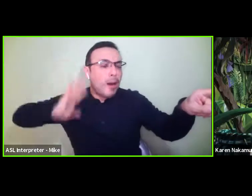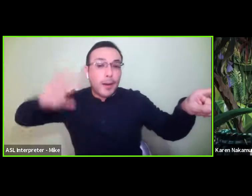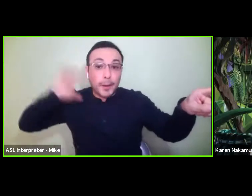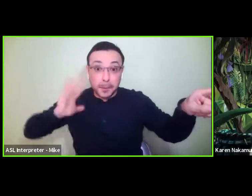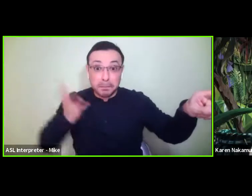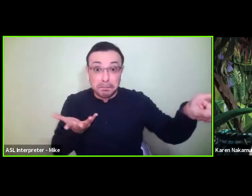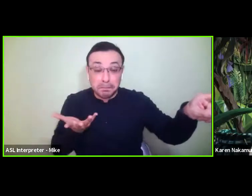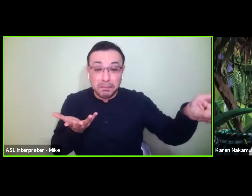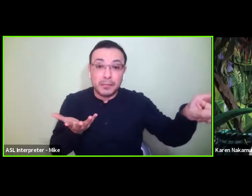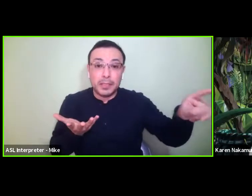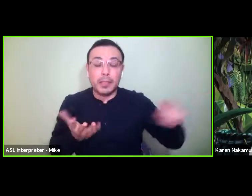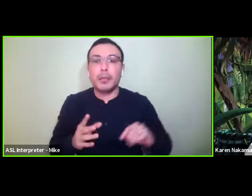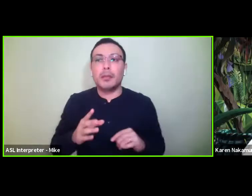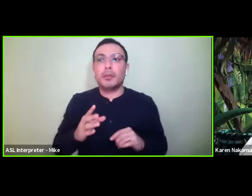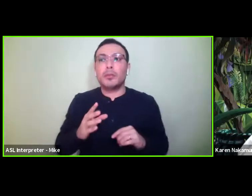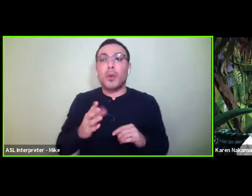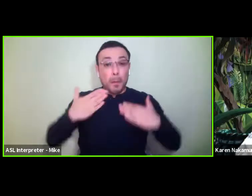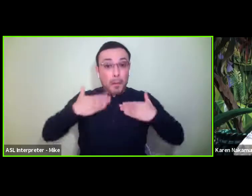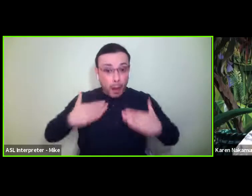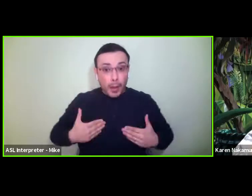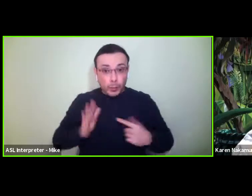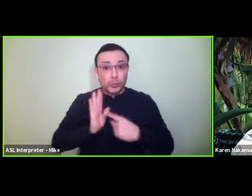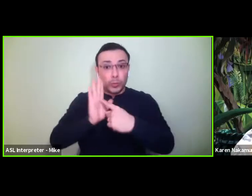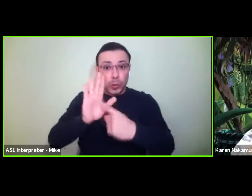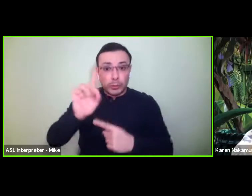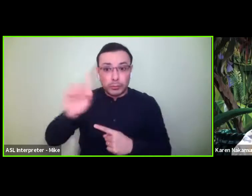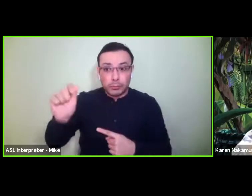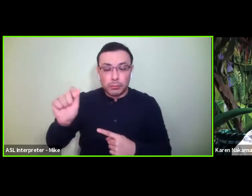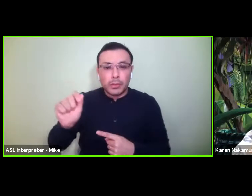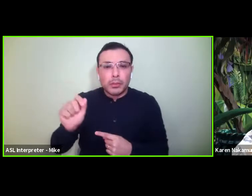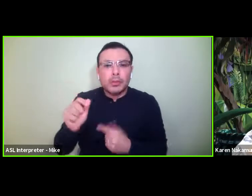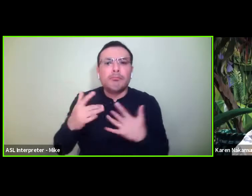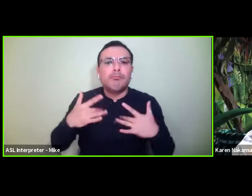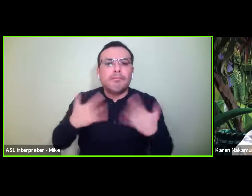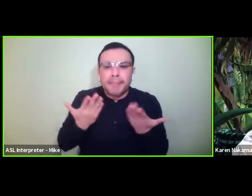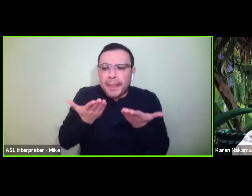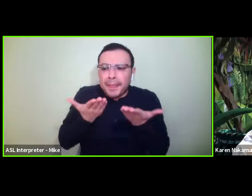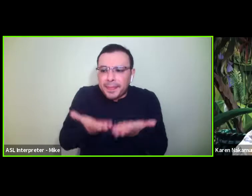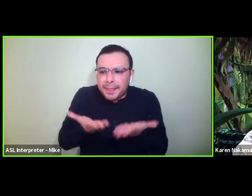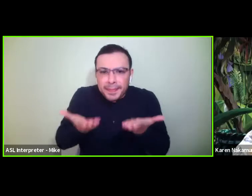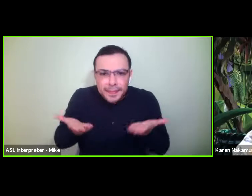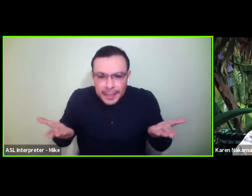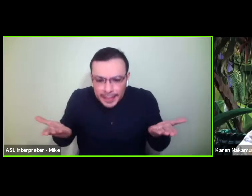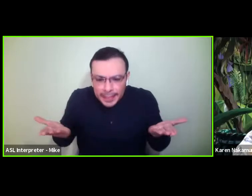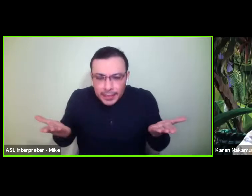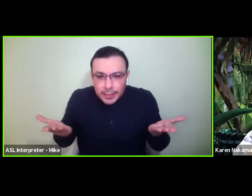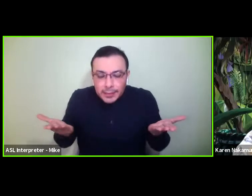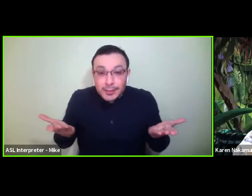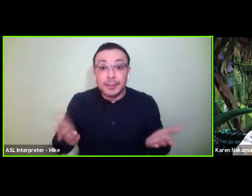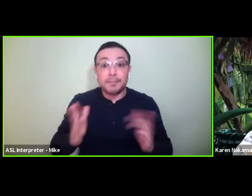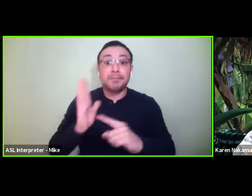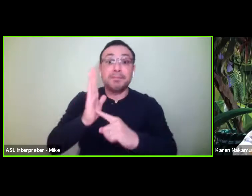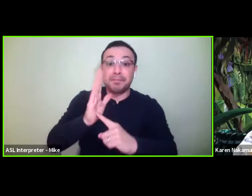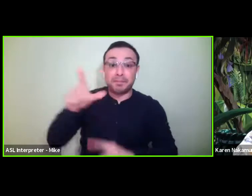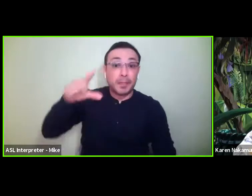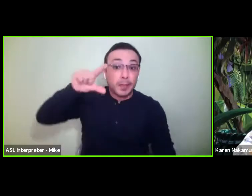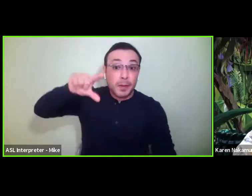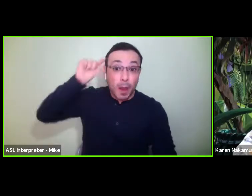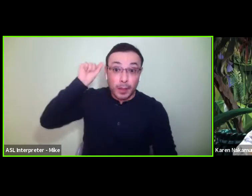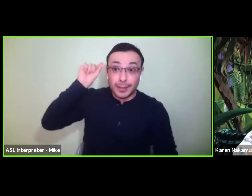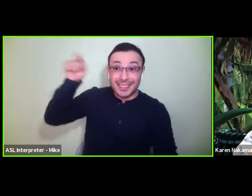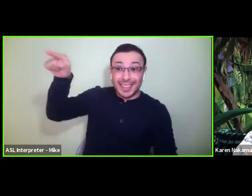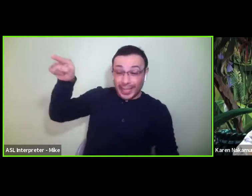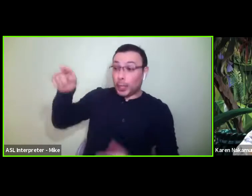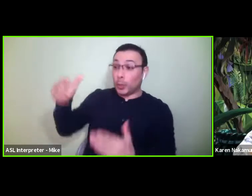artifacts we leave behind? The new Gallaudet that's being redesigned as Deaf Space will certainly be visible if